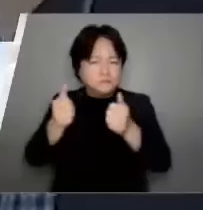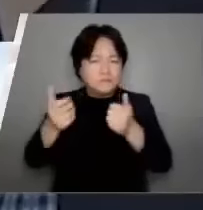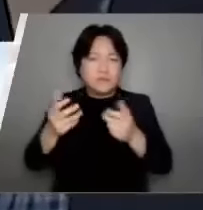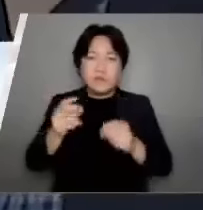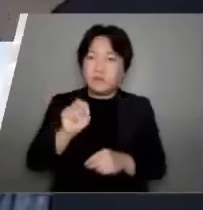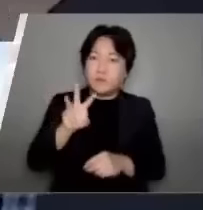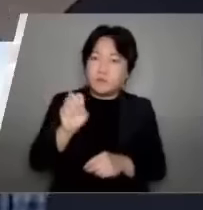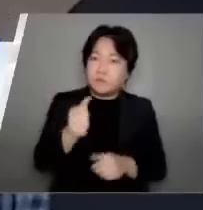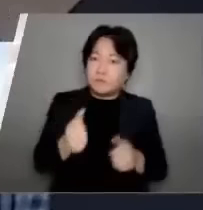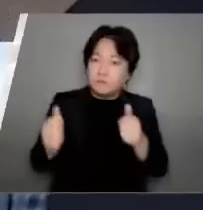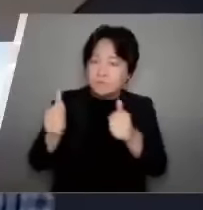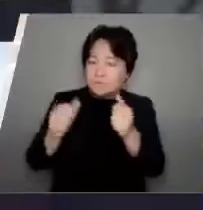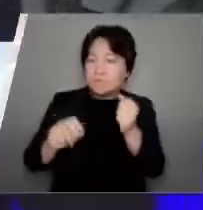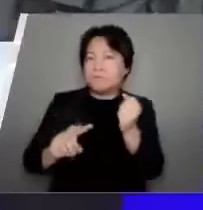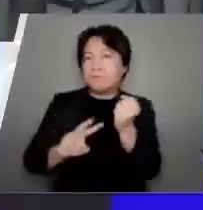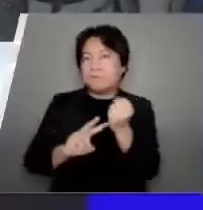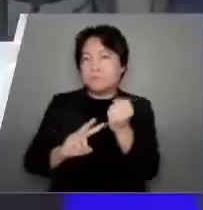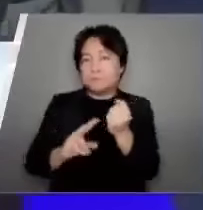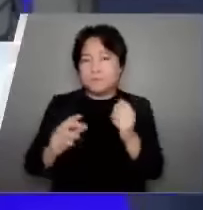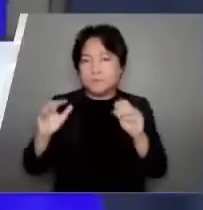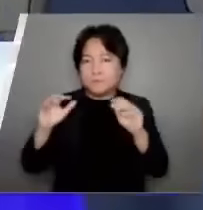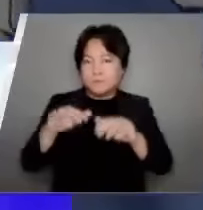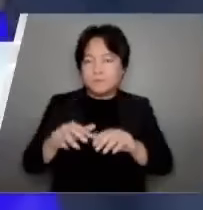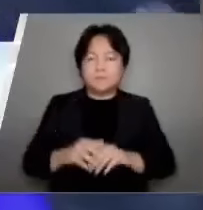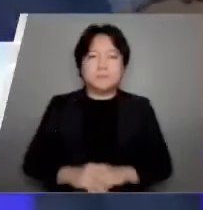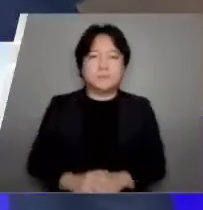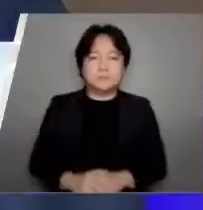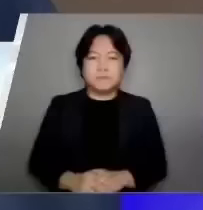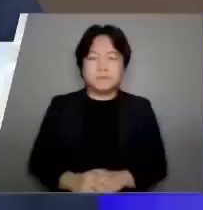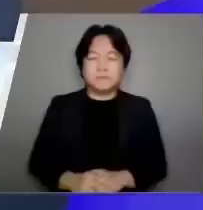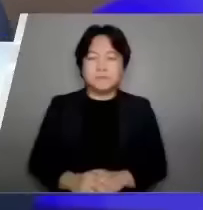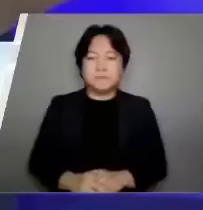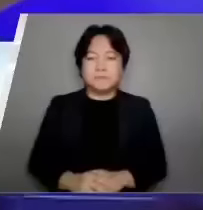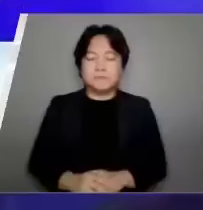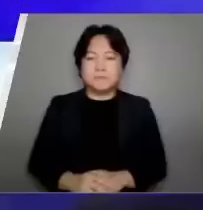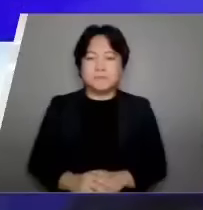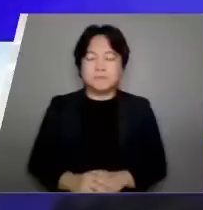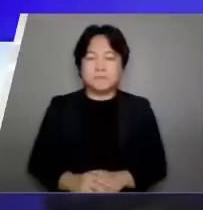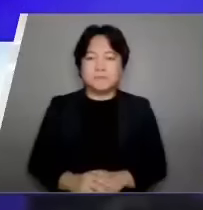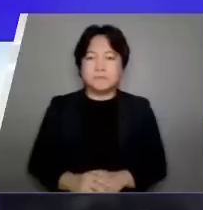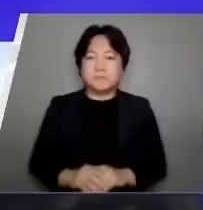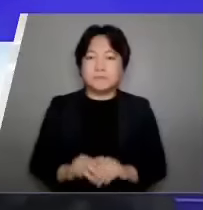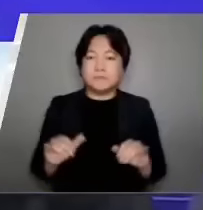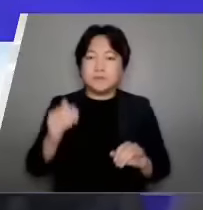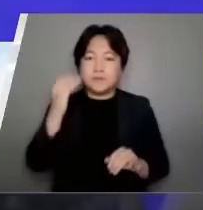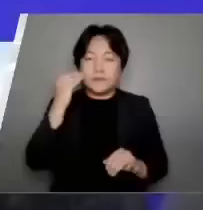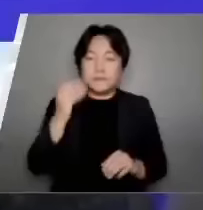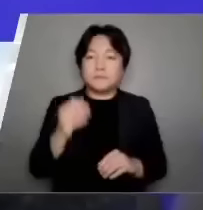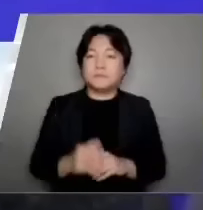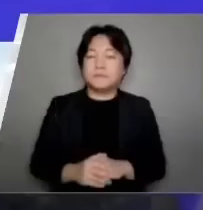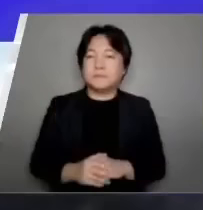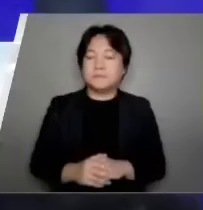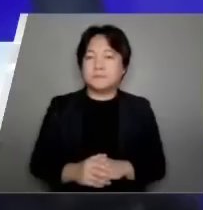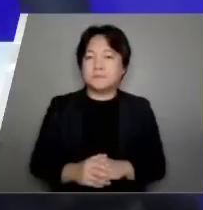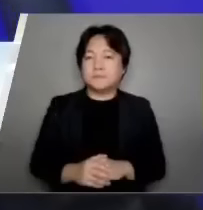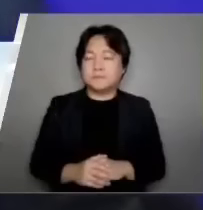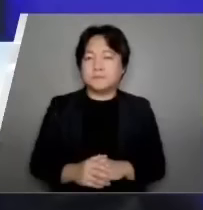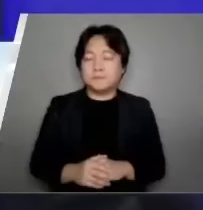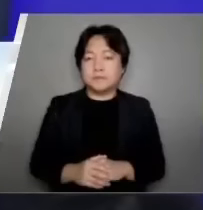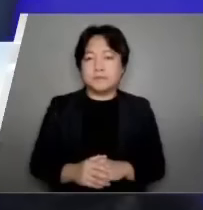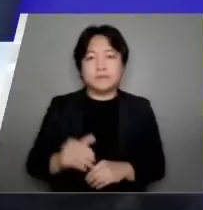Vice President, Nessa Valdelion. Pasok din as official entries ang The Breadwinner is nina Vice Ganda at